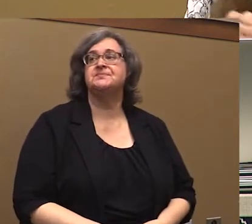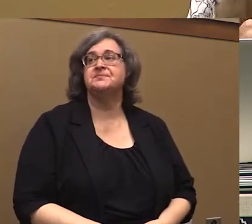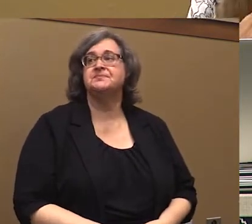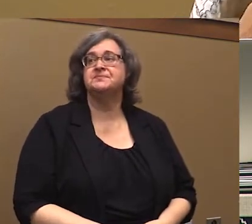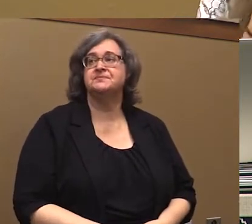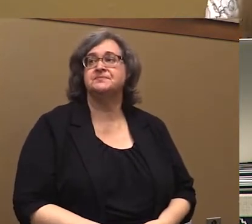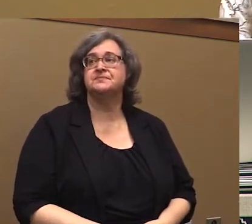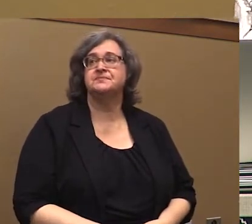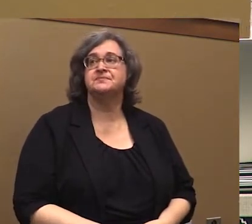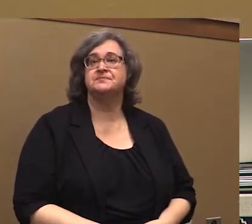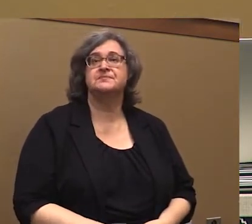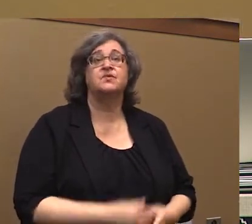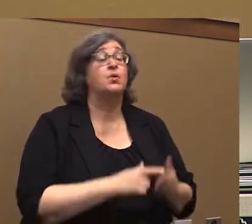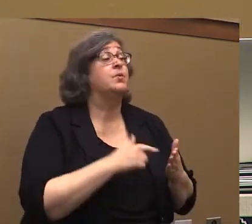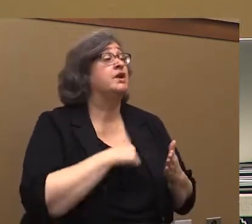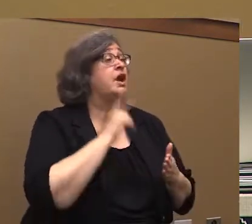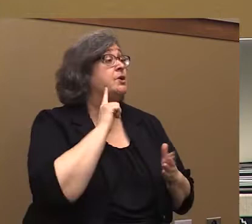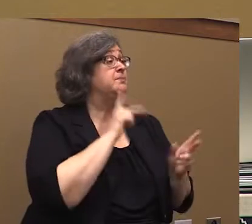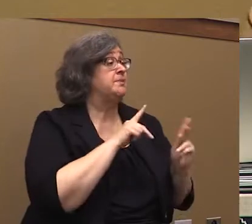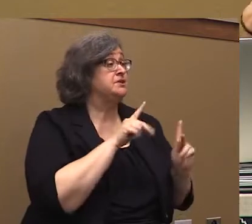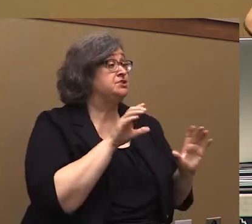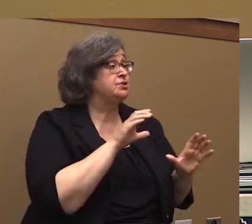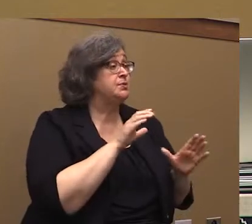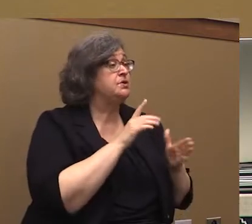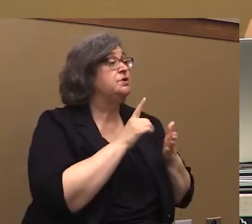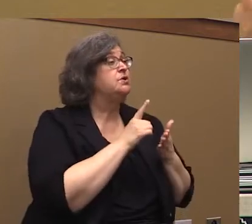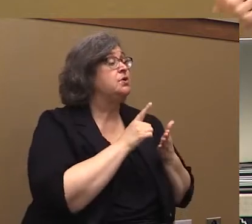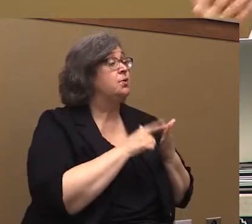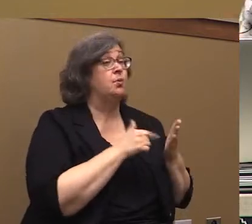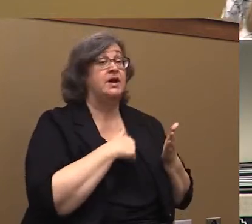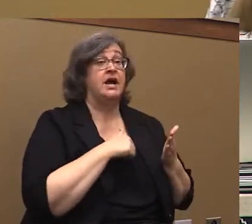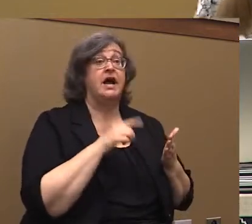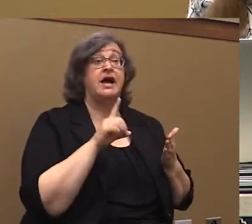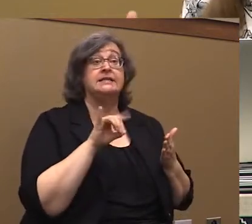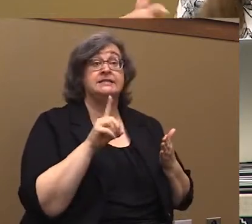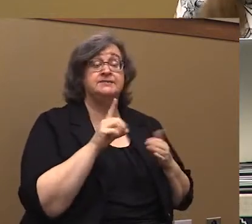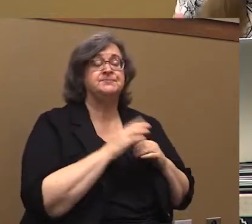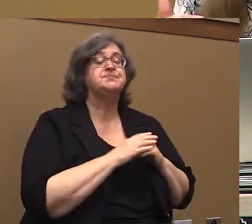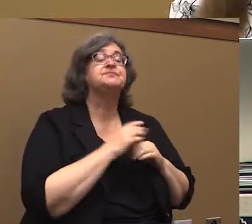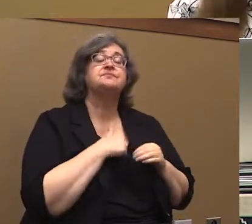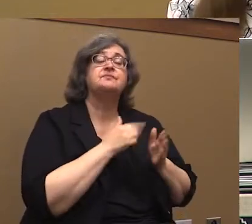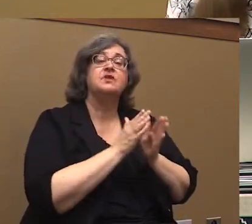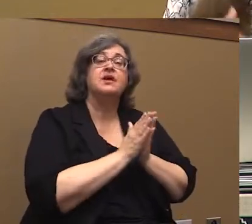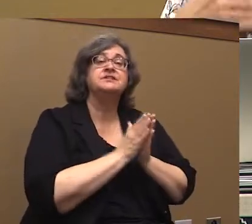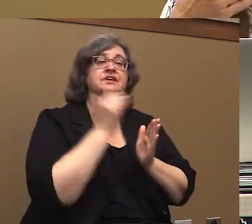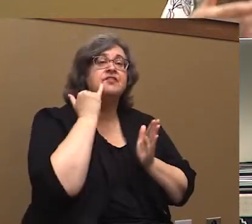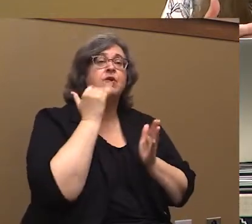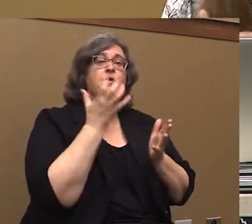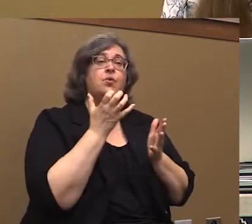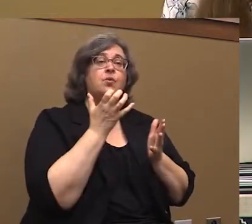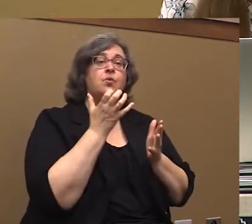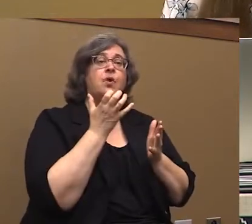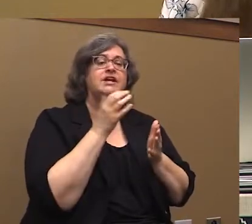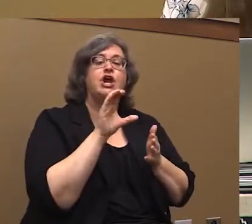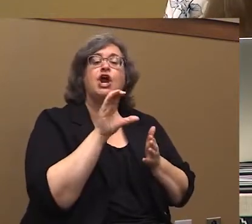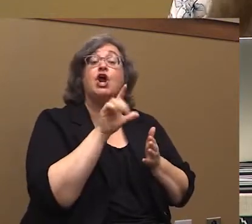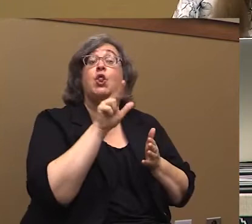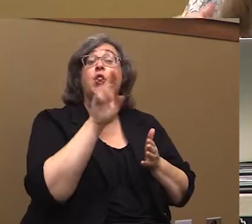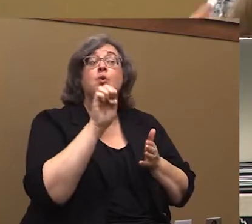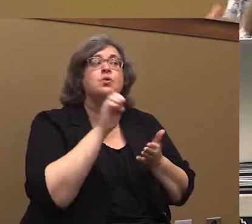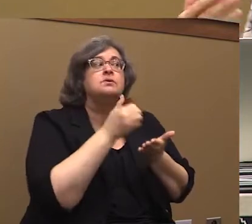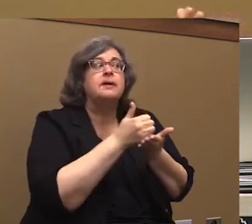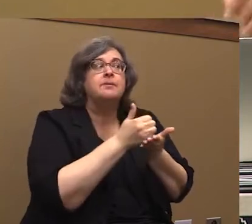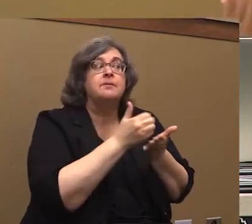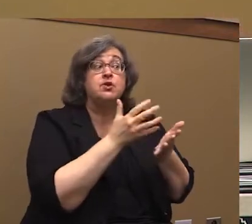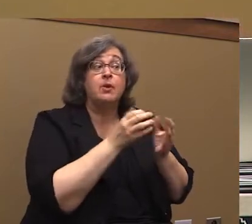And what I think I heard people do, and also what I did, was ask if they wanted a clue. Did they